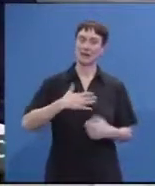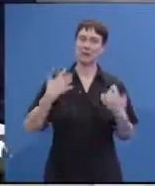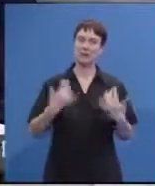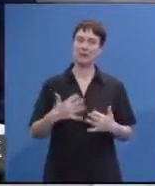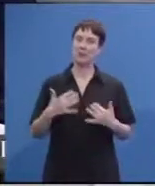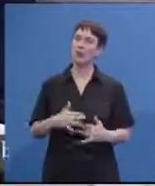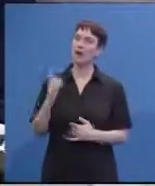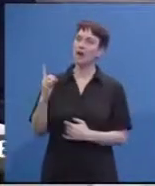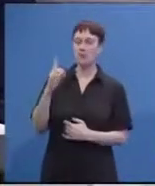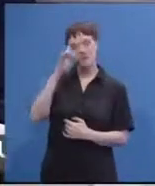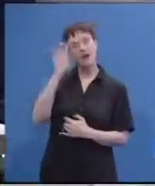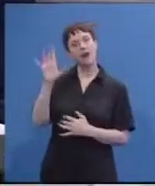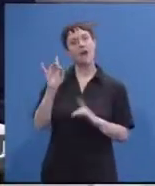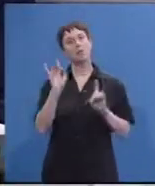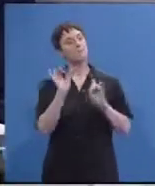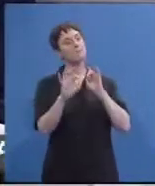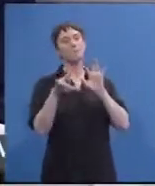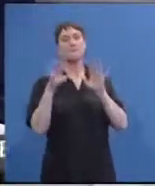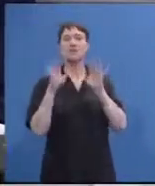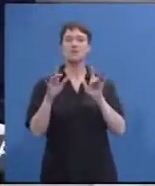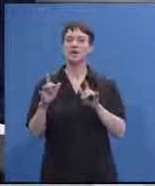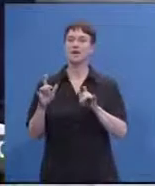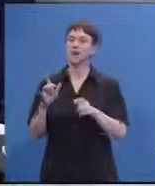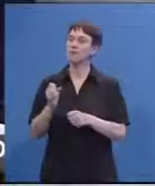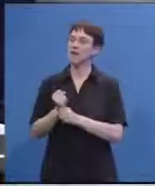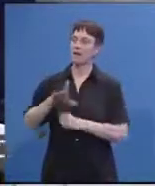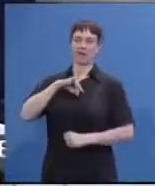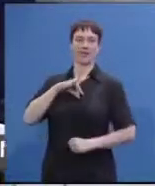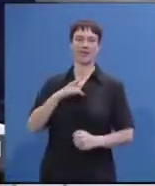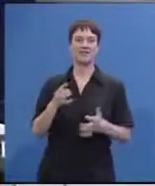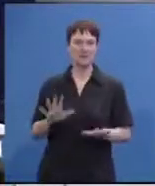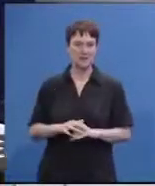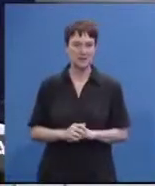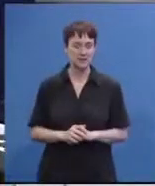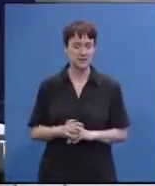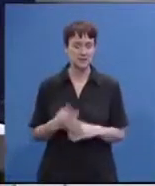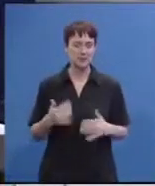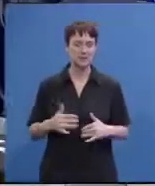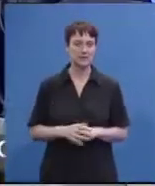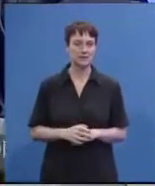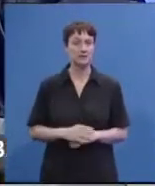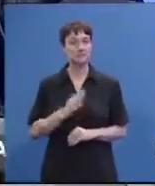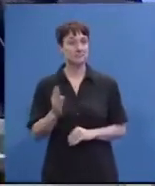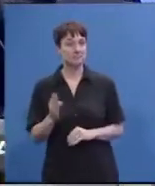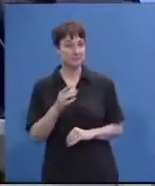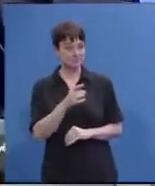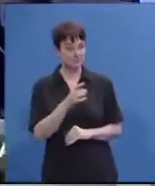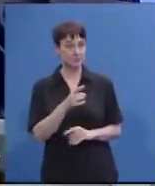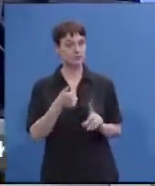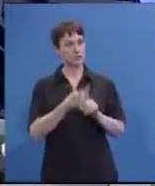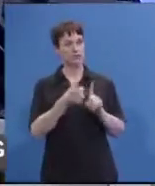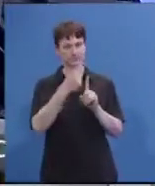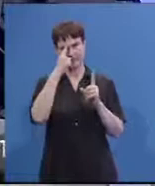has rubbed off, and we're really wanting to get to win this trophy. Now, you are a legend